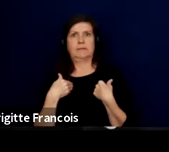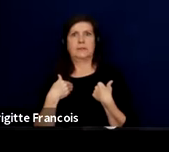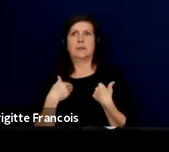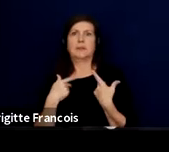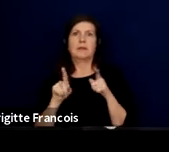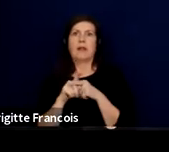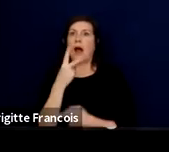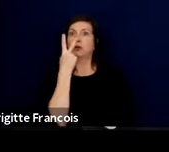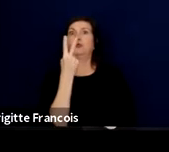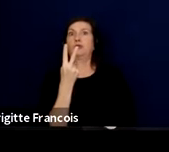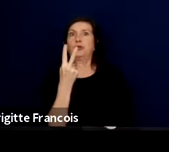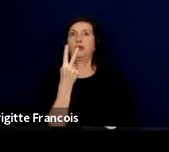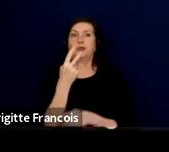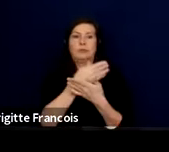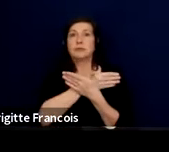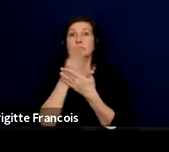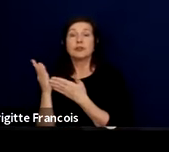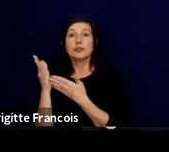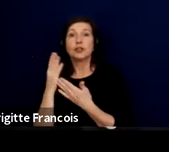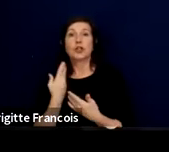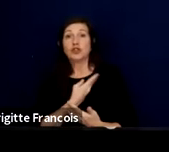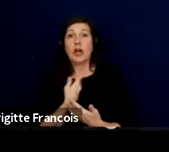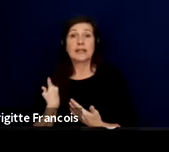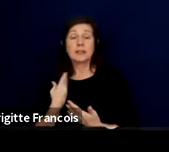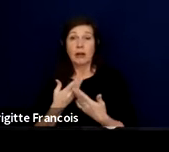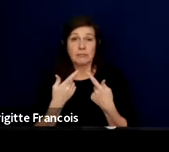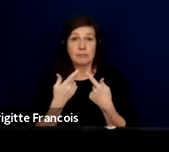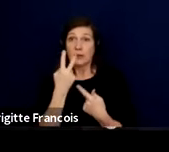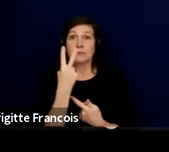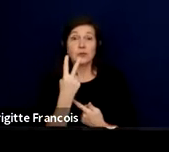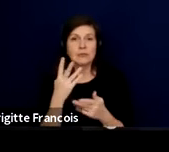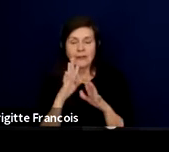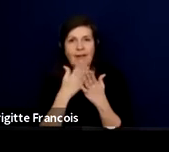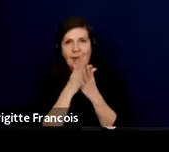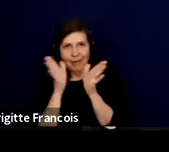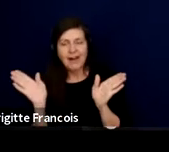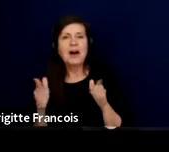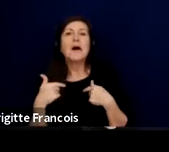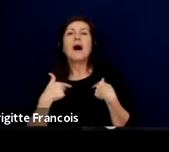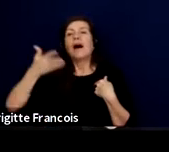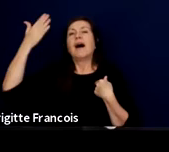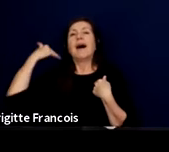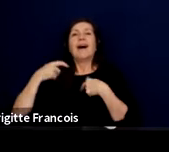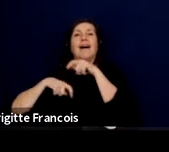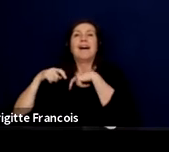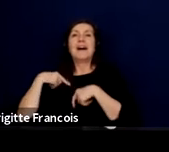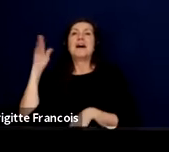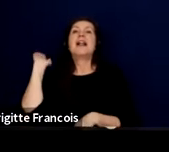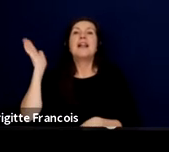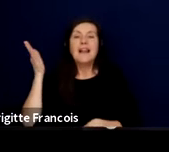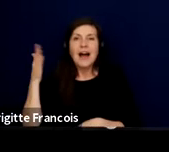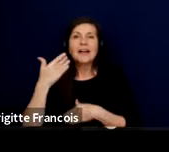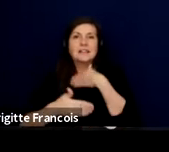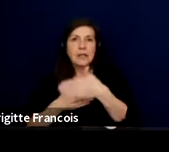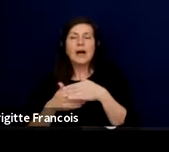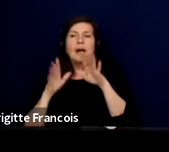binary. So when we start, for example, when I start in my lectures, introduce yourself and